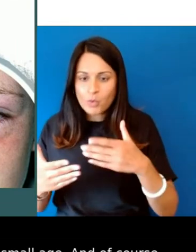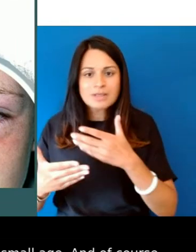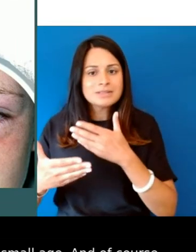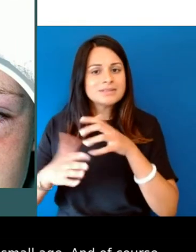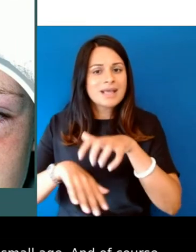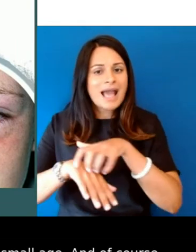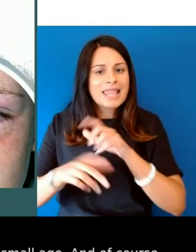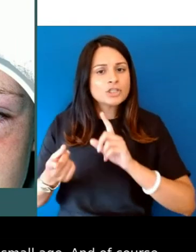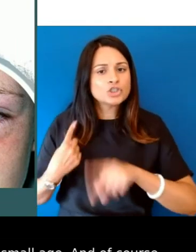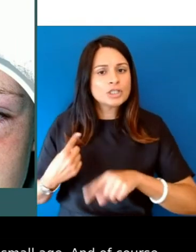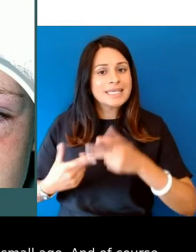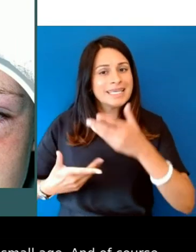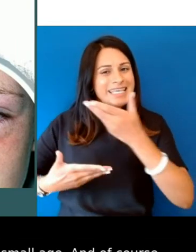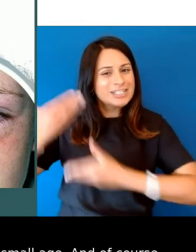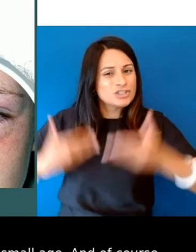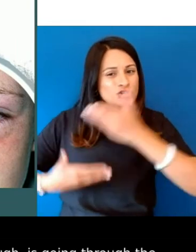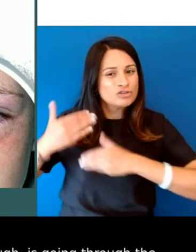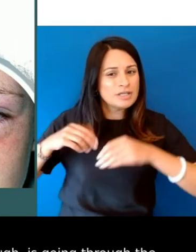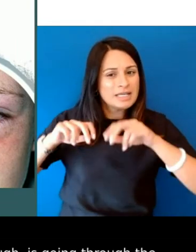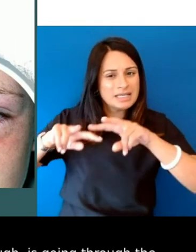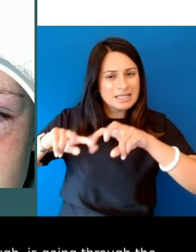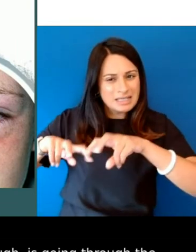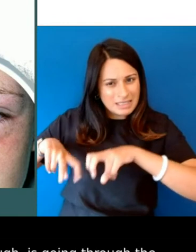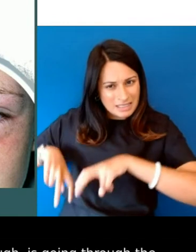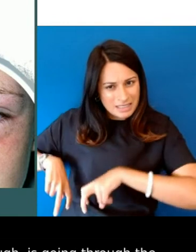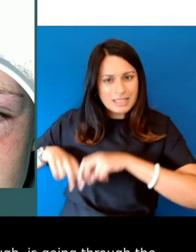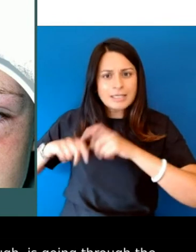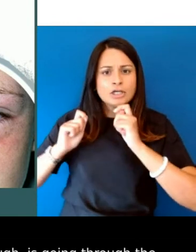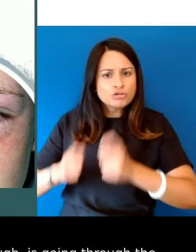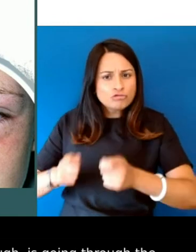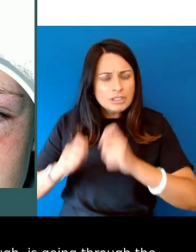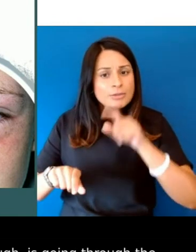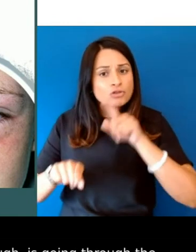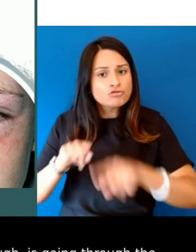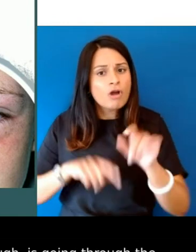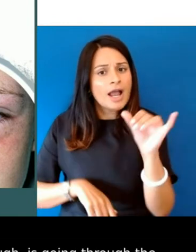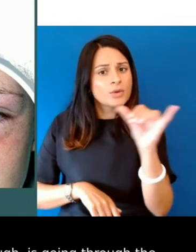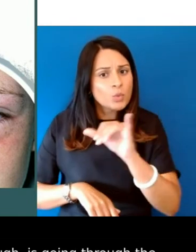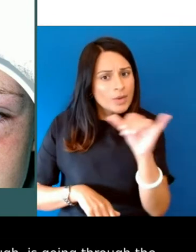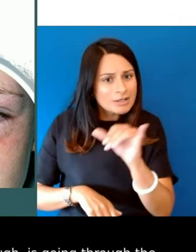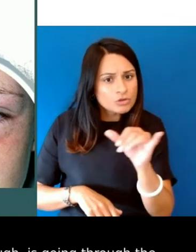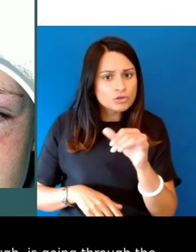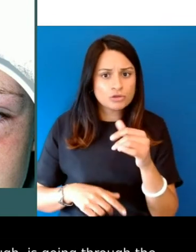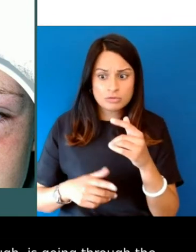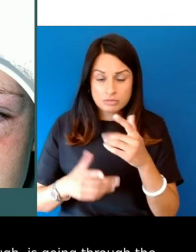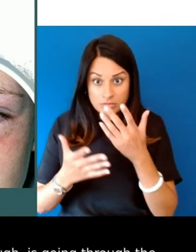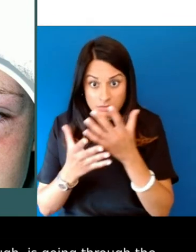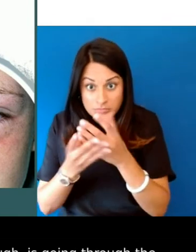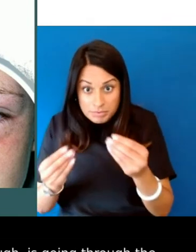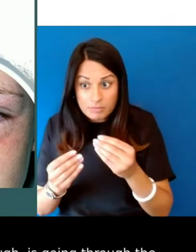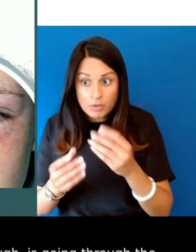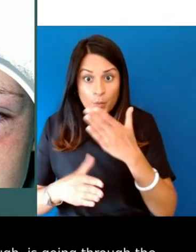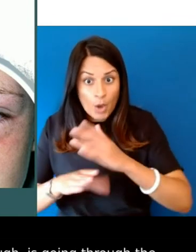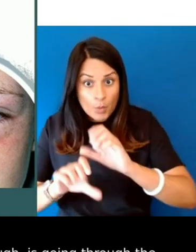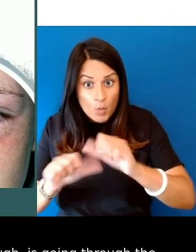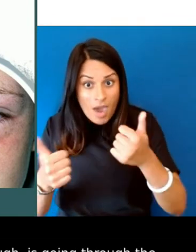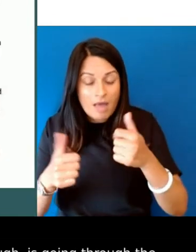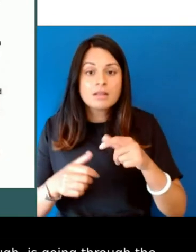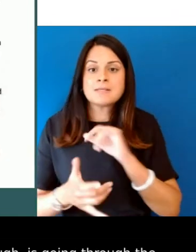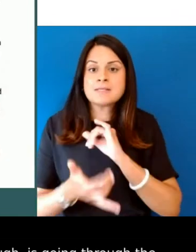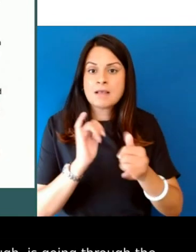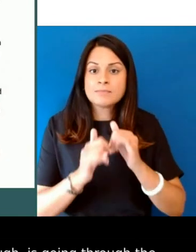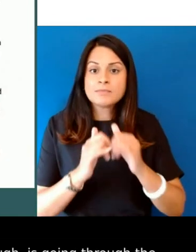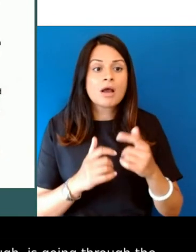i'm trying to work out what treatments people have tried and how effective they were and often over-the-counter medicines are the